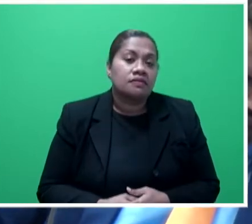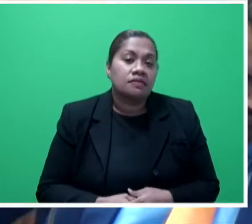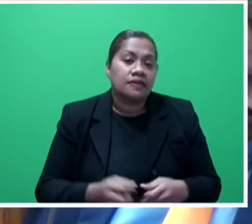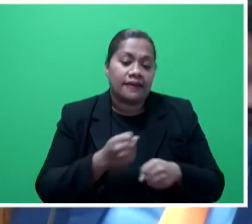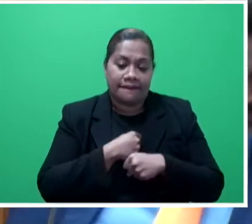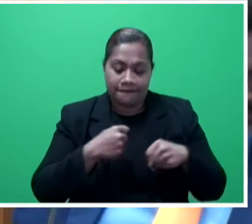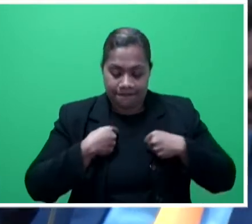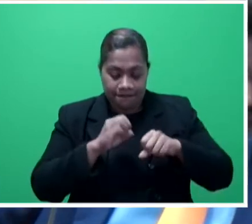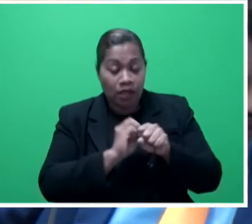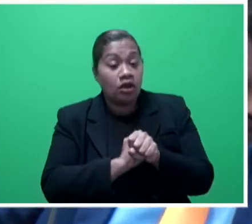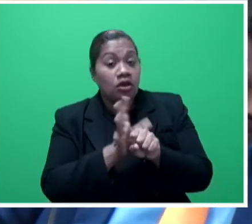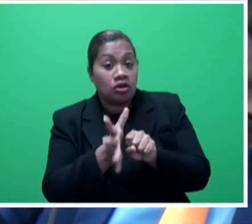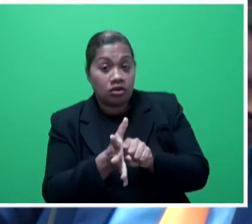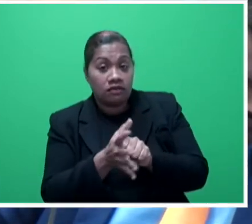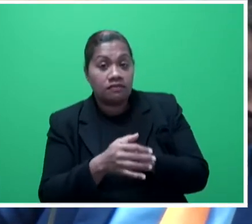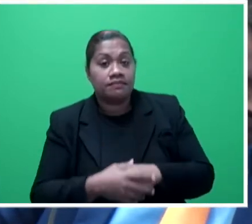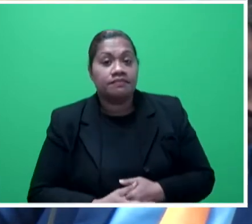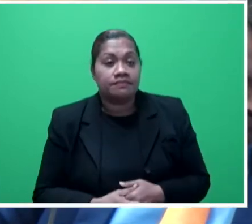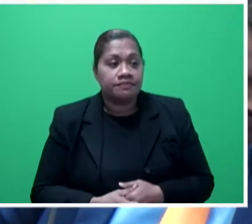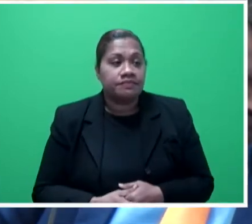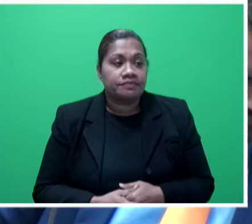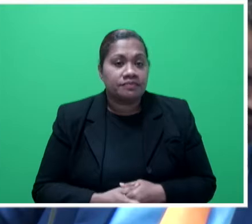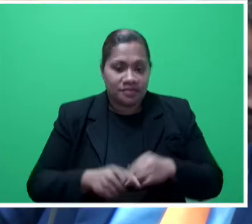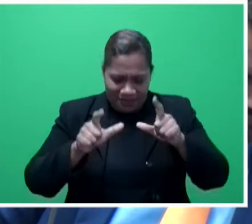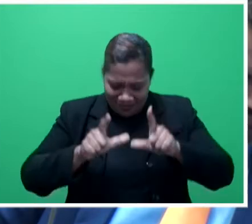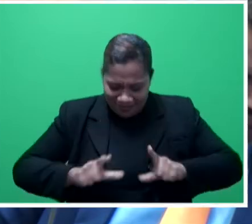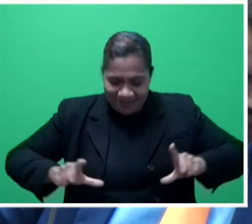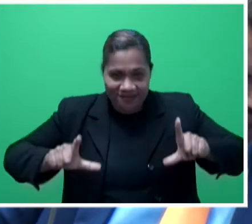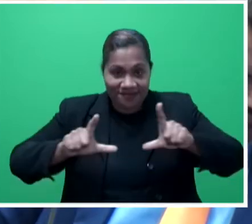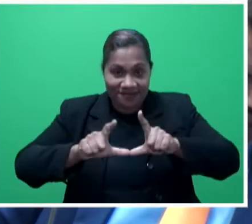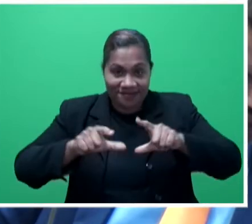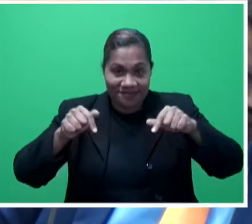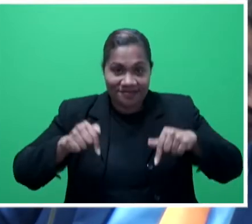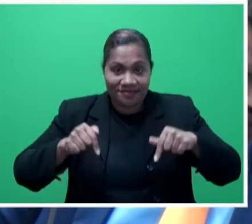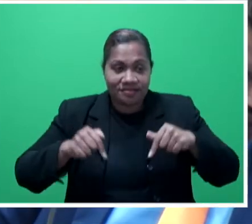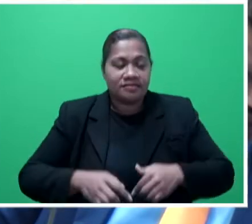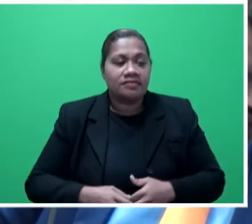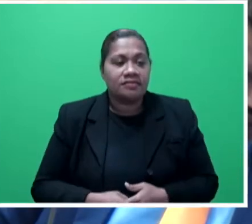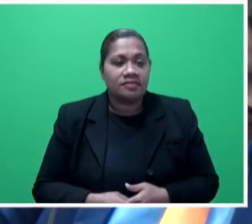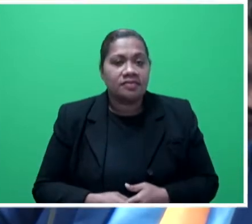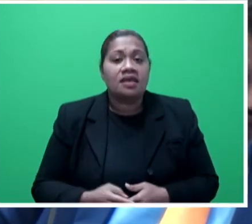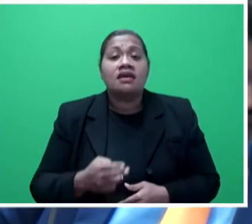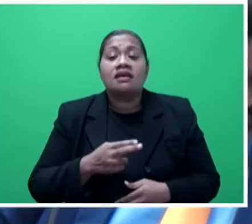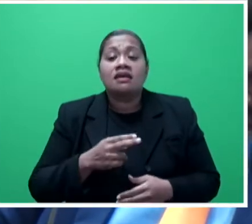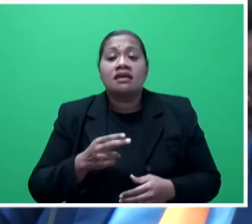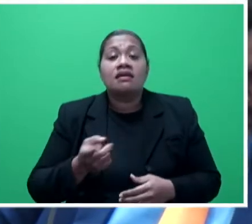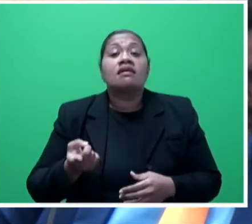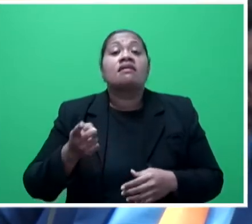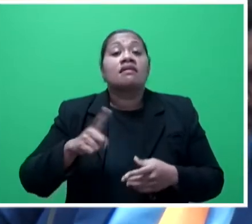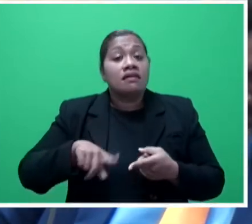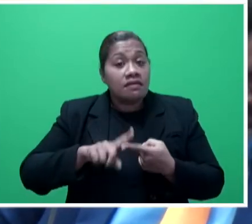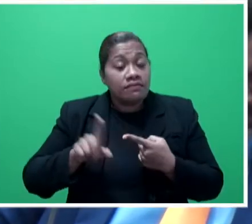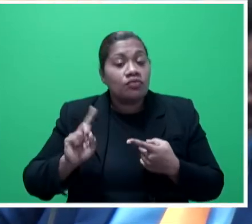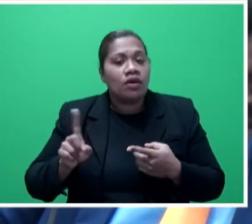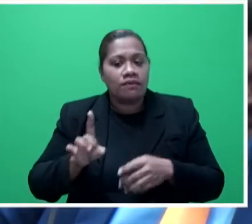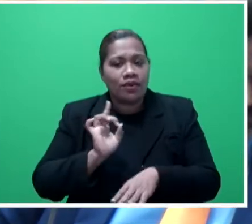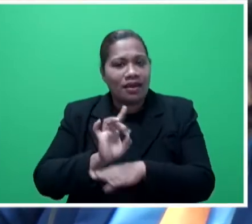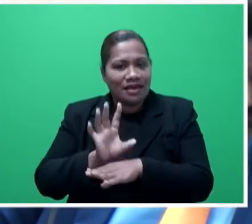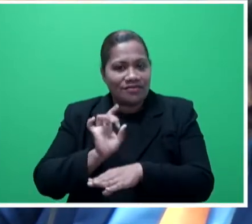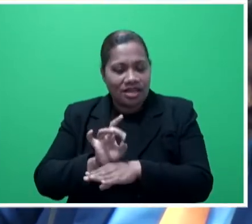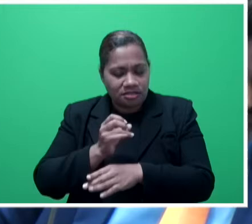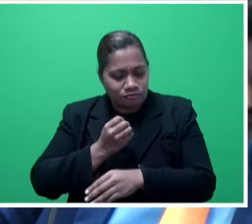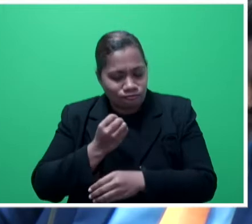COVID-19 epidemiology locally, and based on that is the advice given on the vaccination. Sir, as